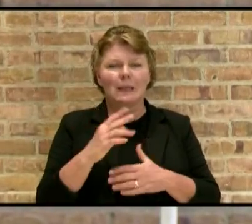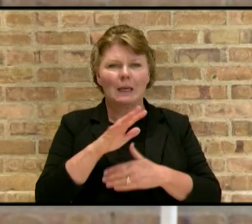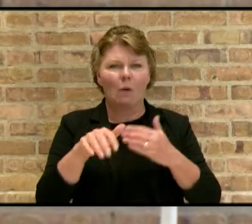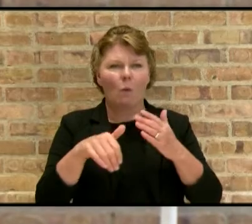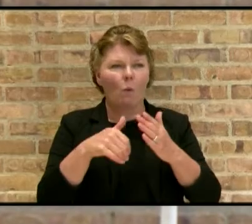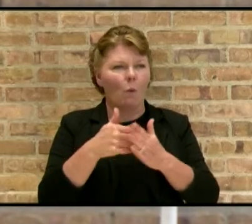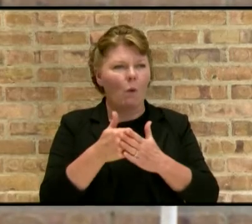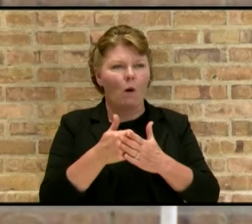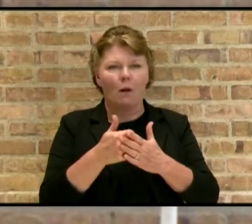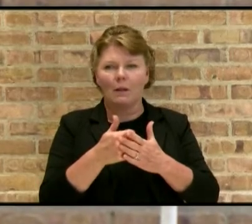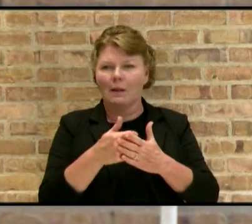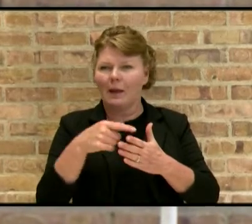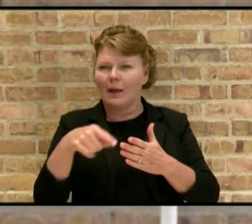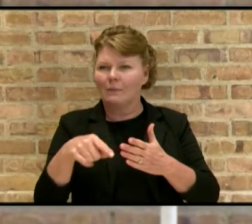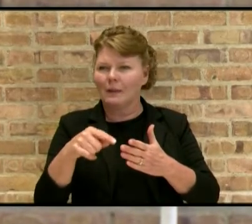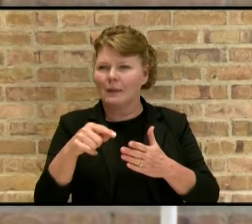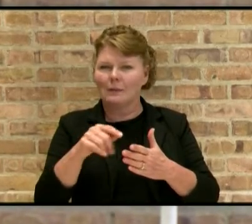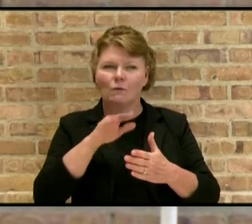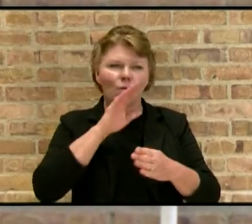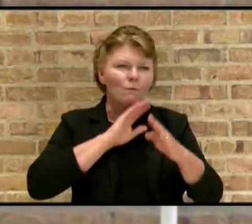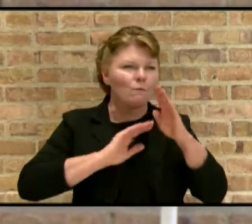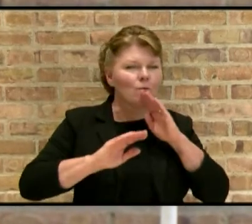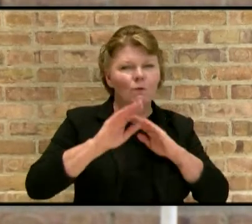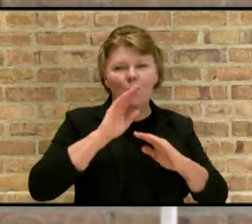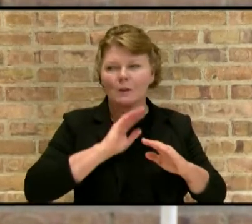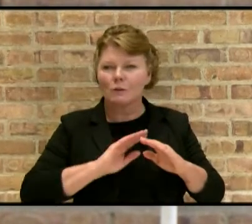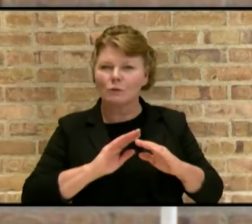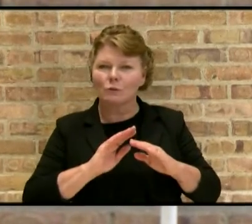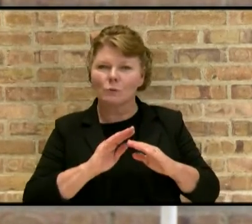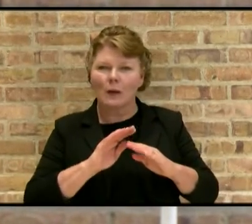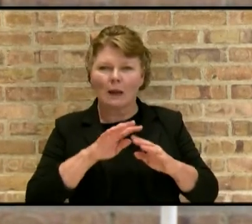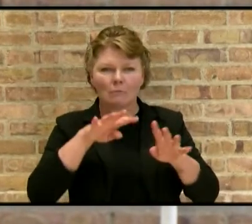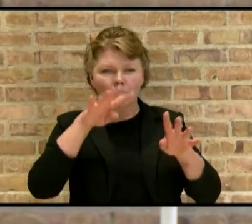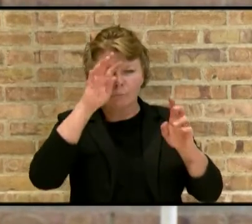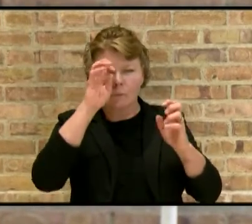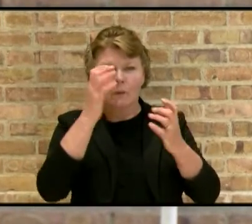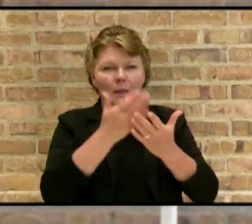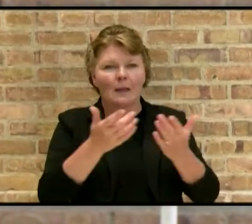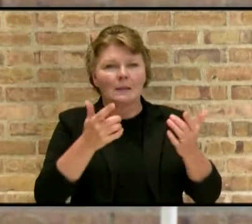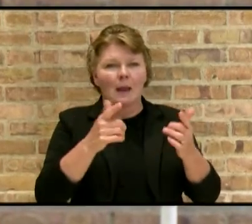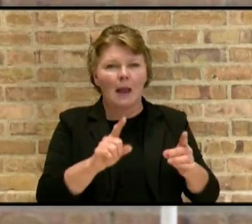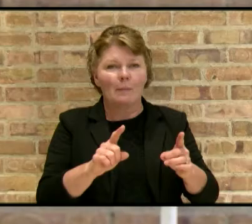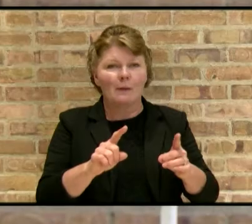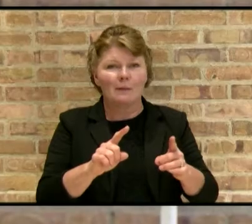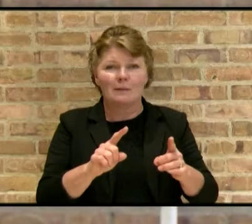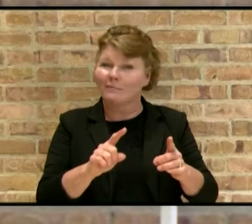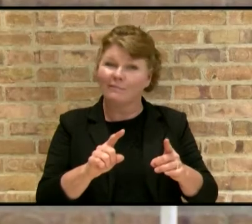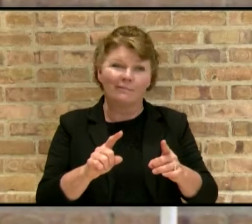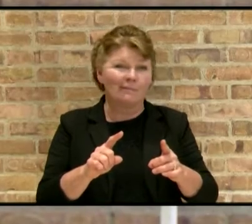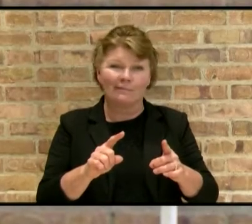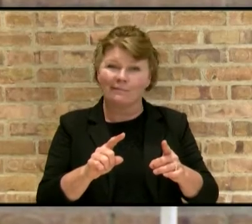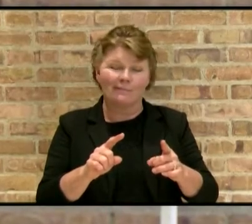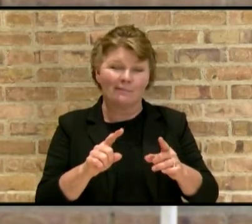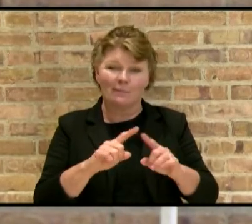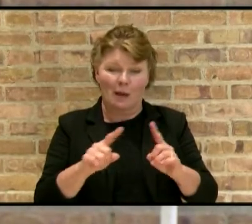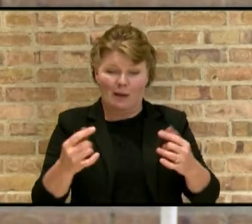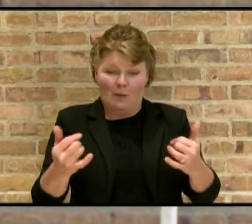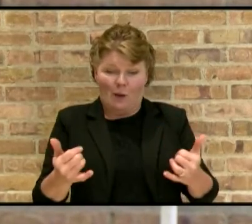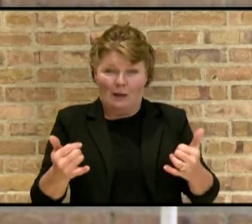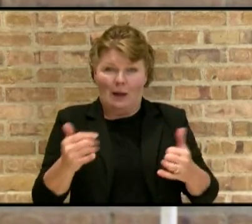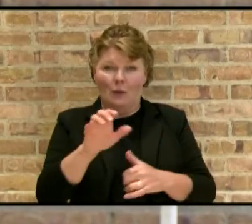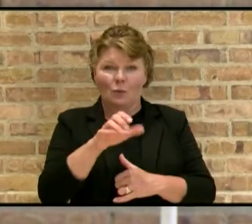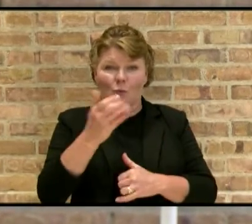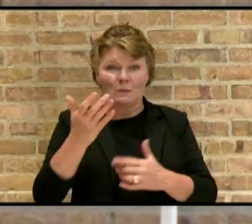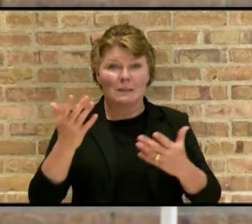mysterious, strange, and frustrating junk that's happened this year. But here we are, on the other side of